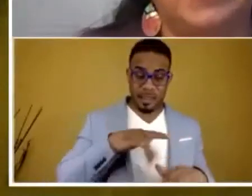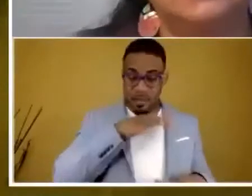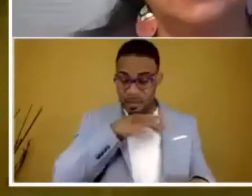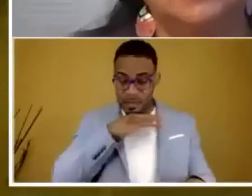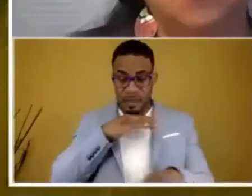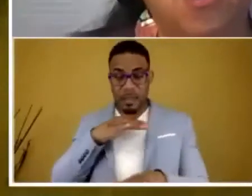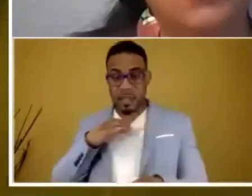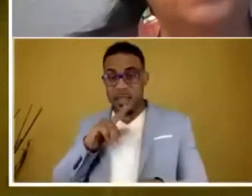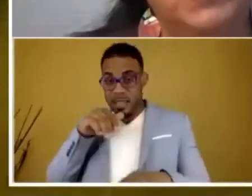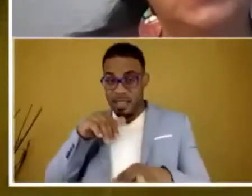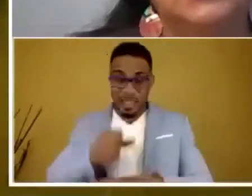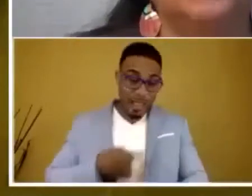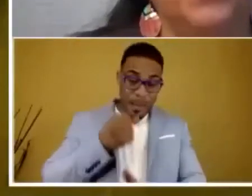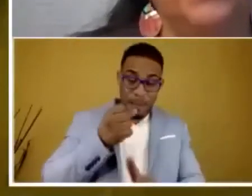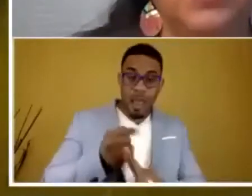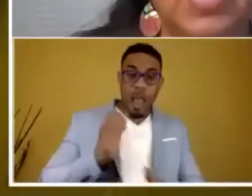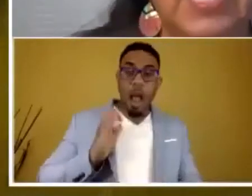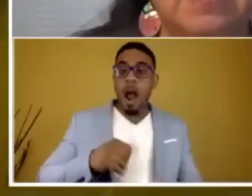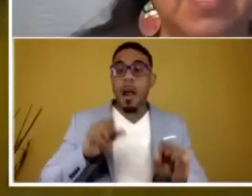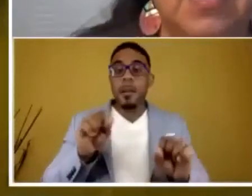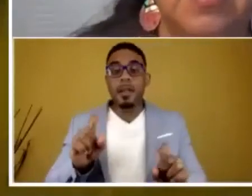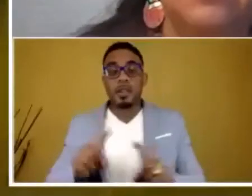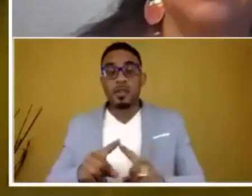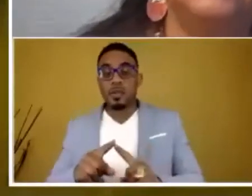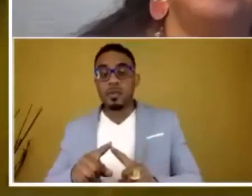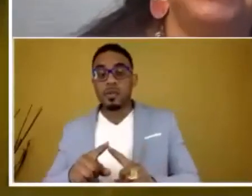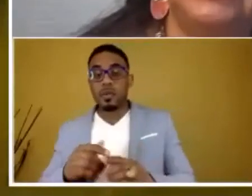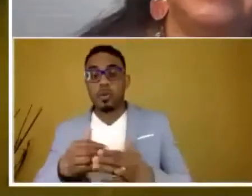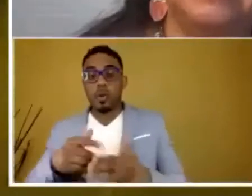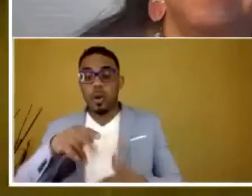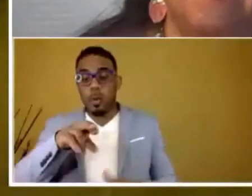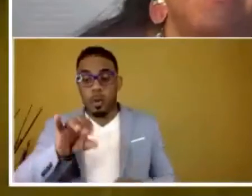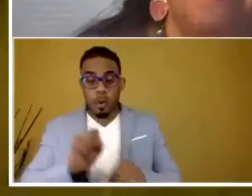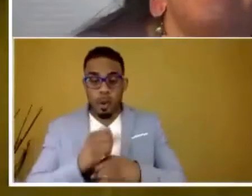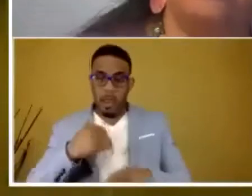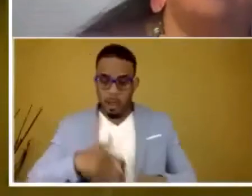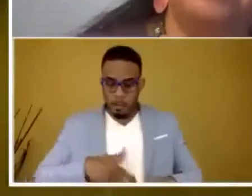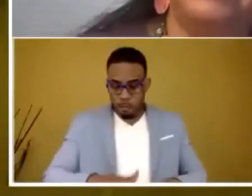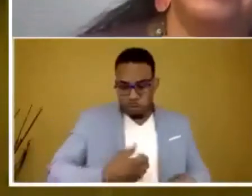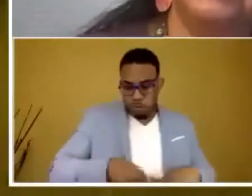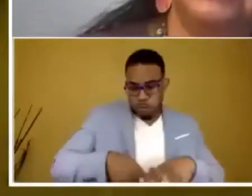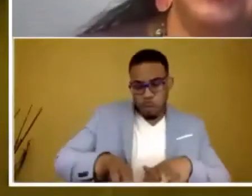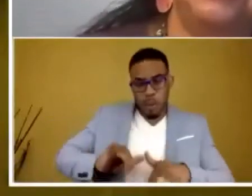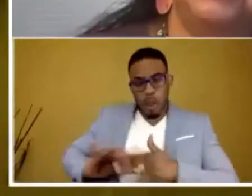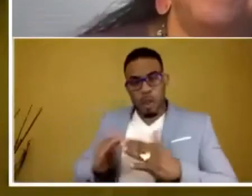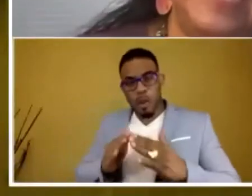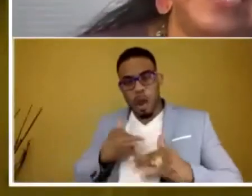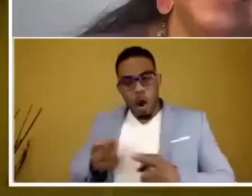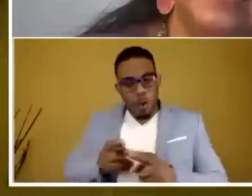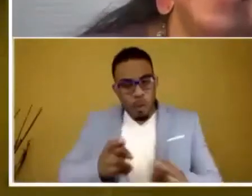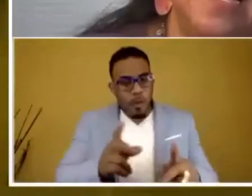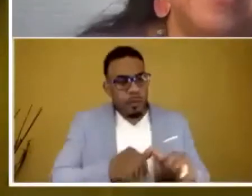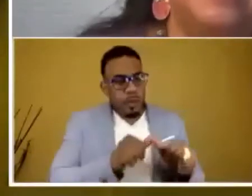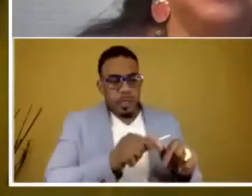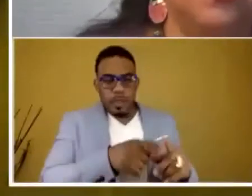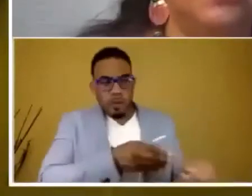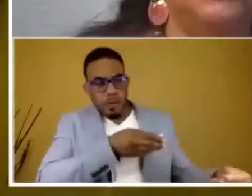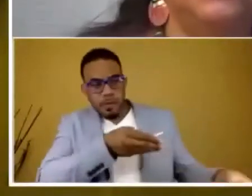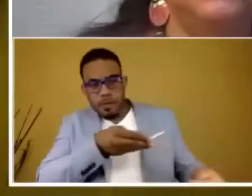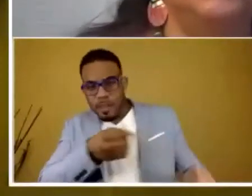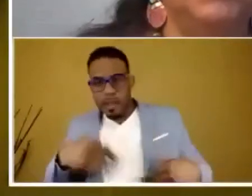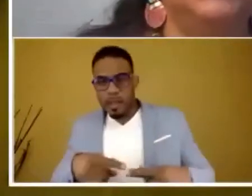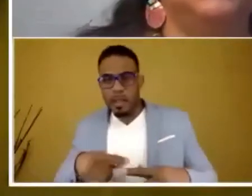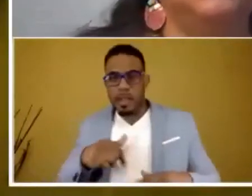is impacting our ability to procreate in our communities, our rivers to continue to feed us, and